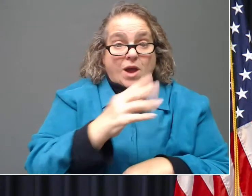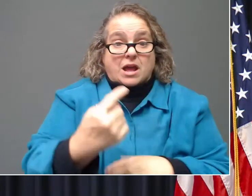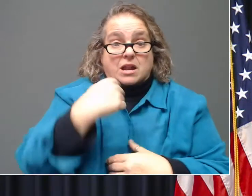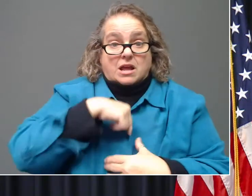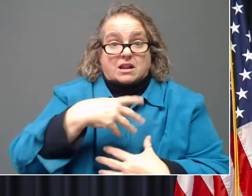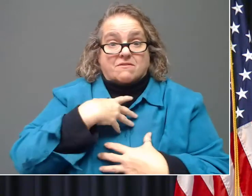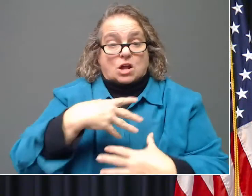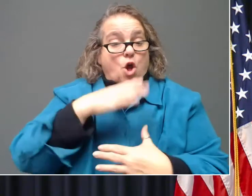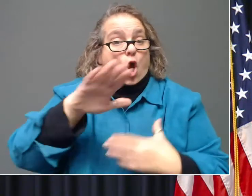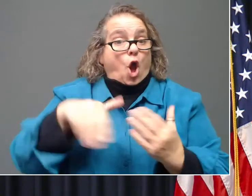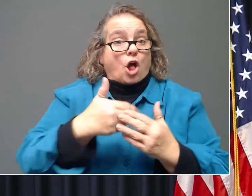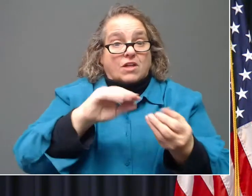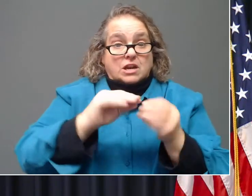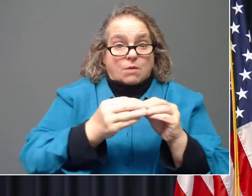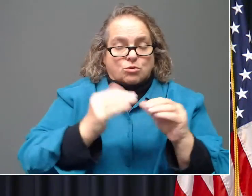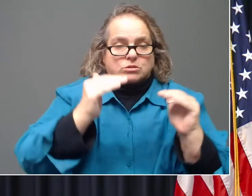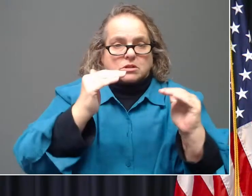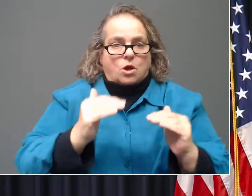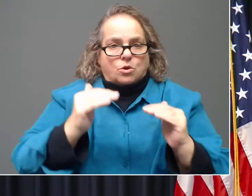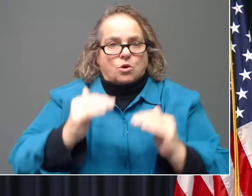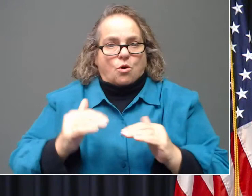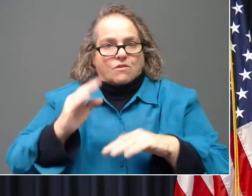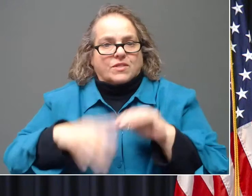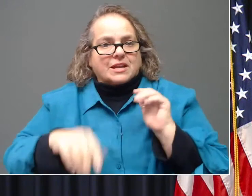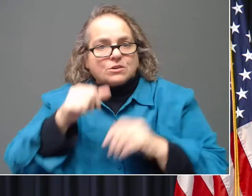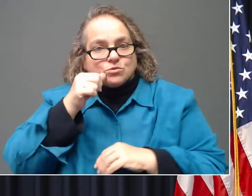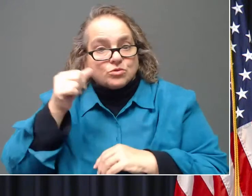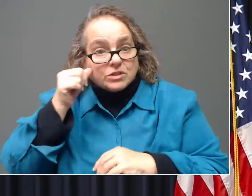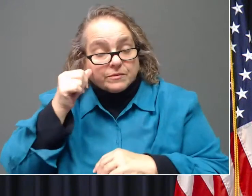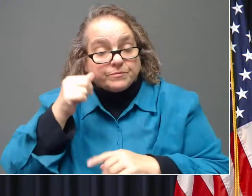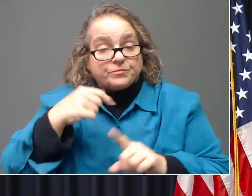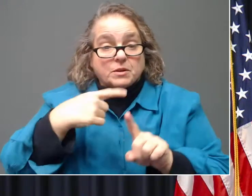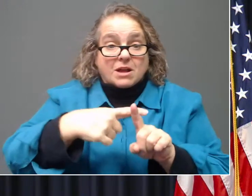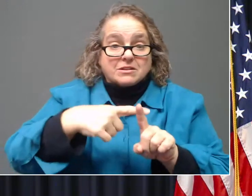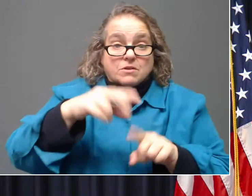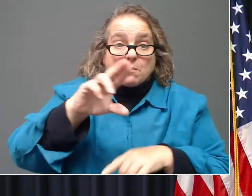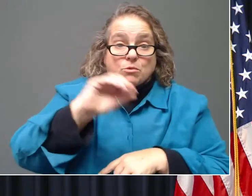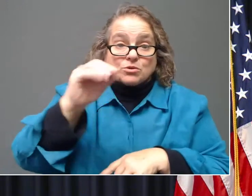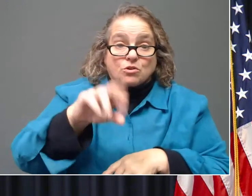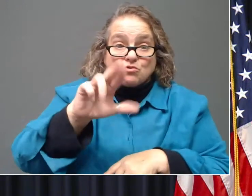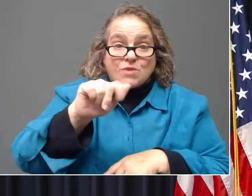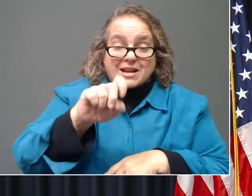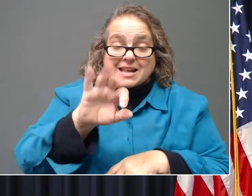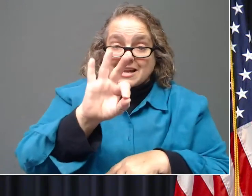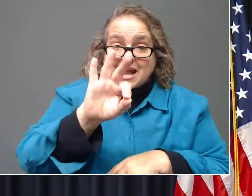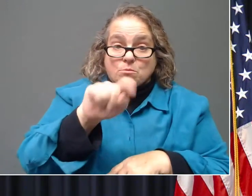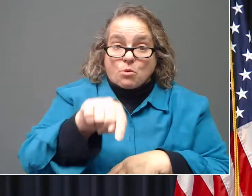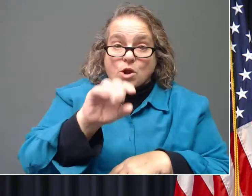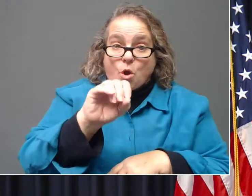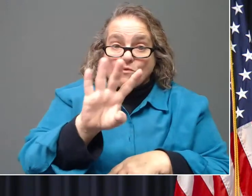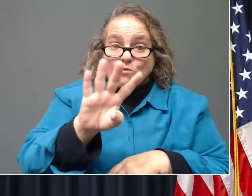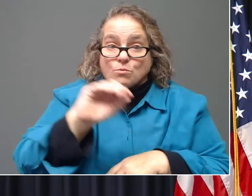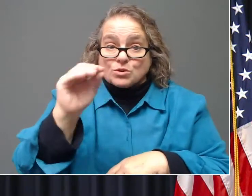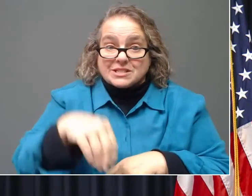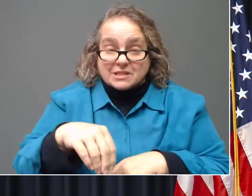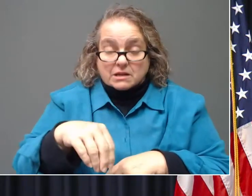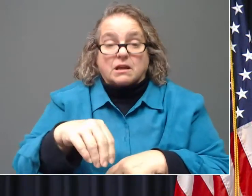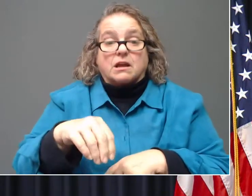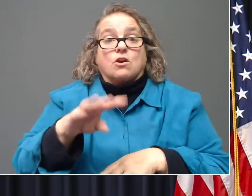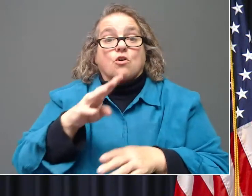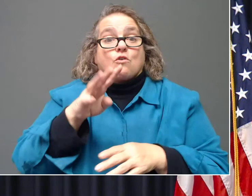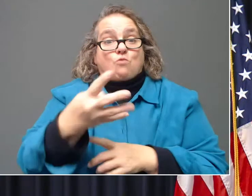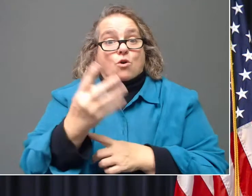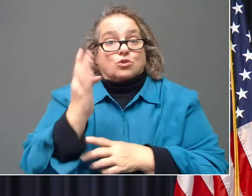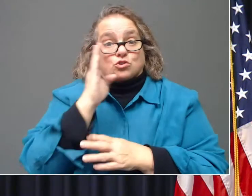down compared to yesterday. Our current positivity rate is 9.04%, the fourth straight day under 10. And I believe